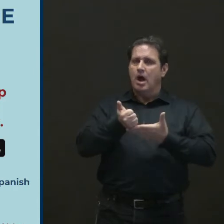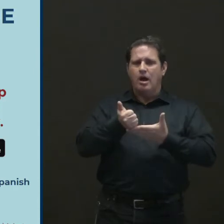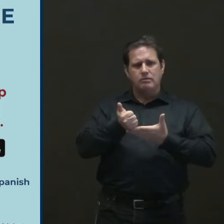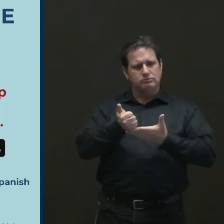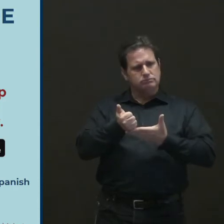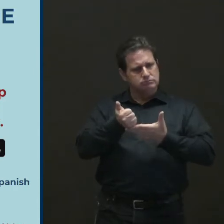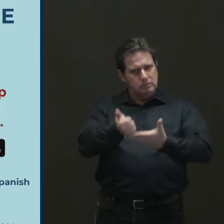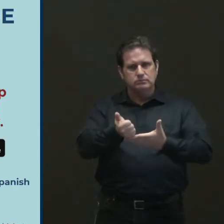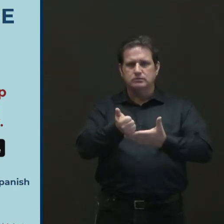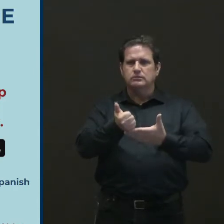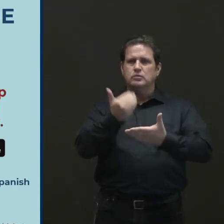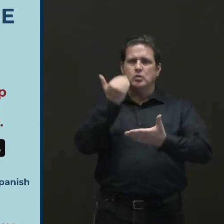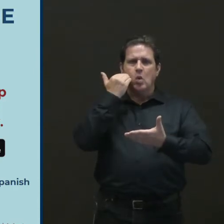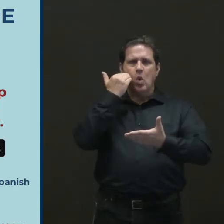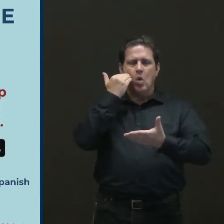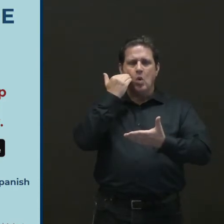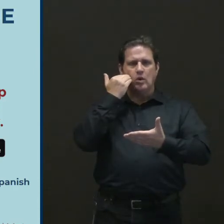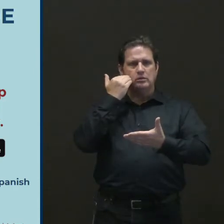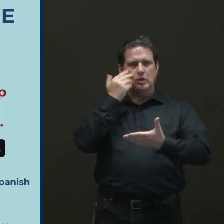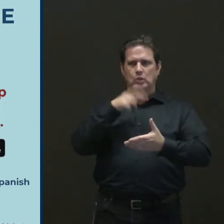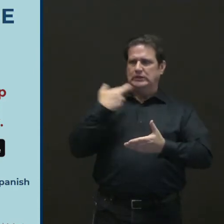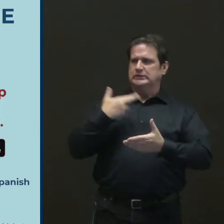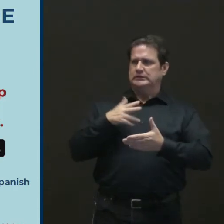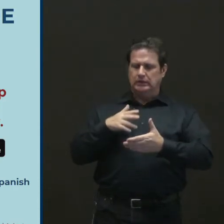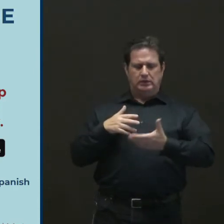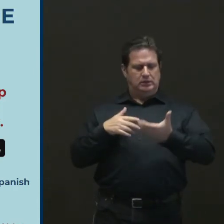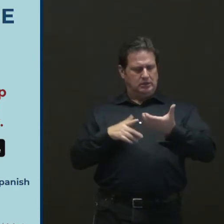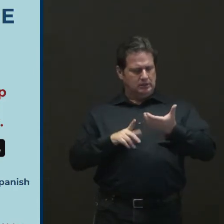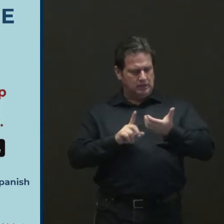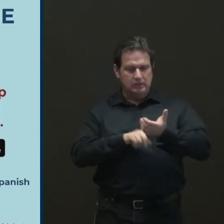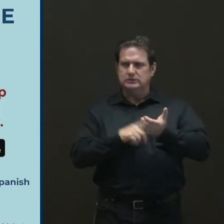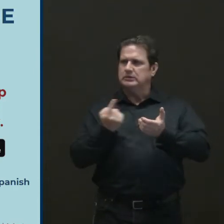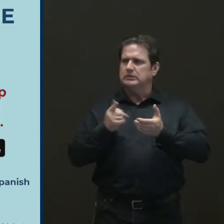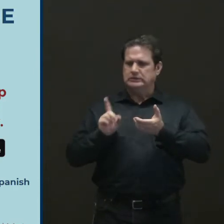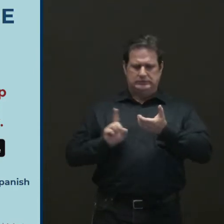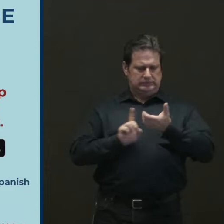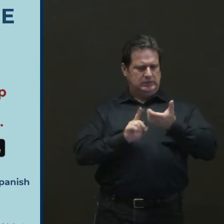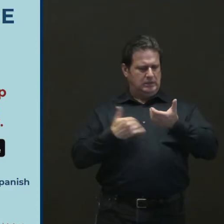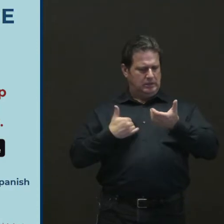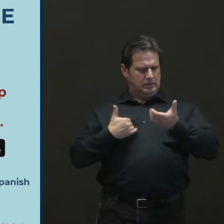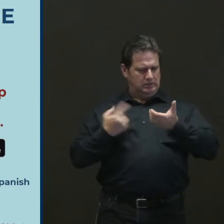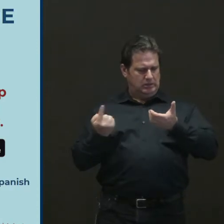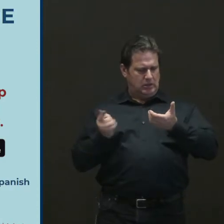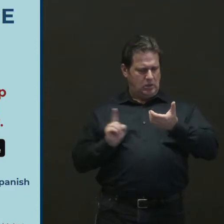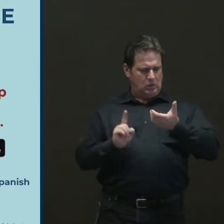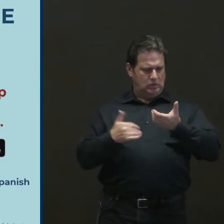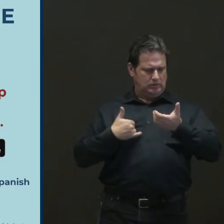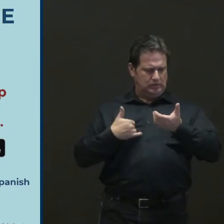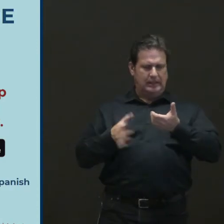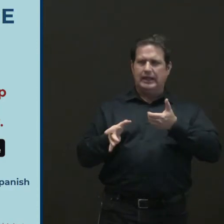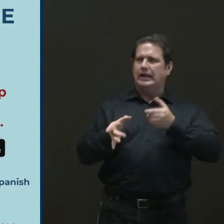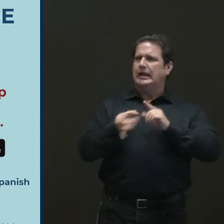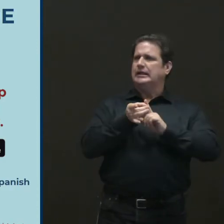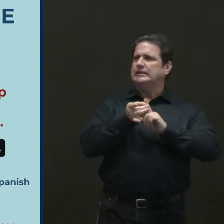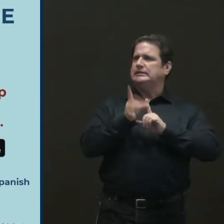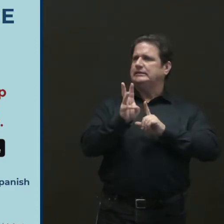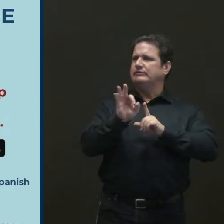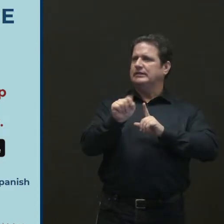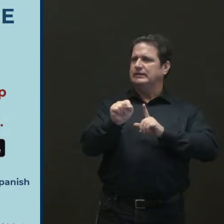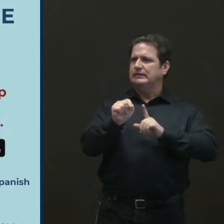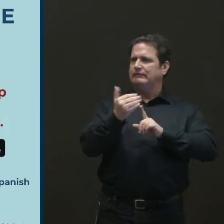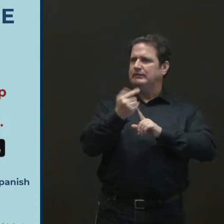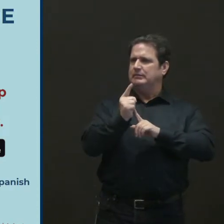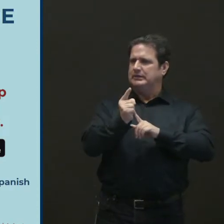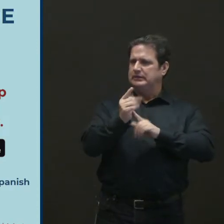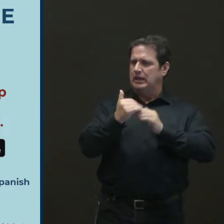you know that you're at risk because you've come in contact with somebody within 6 feet for